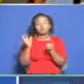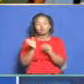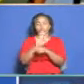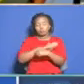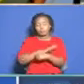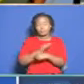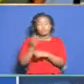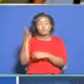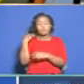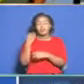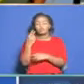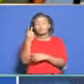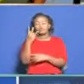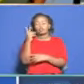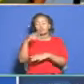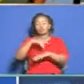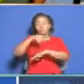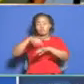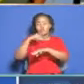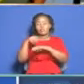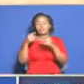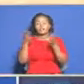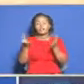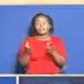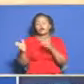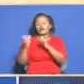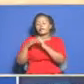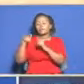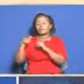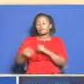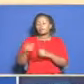the positivity rate to 9.4%.